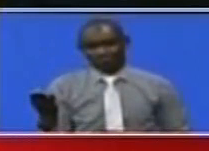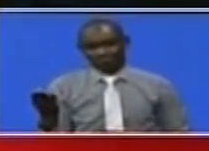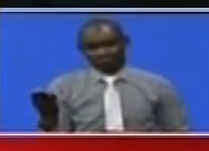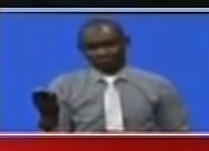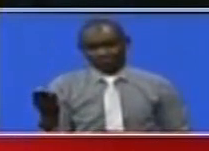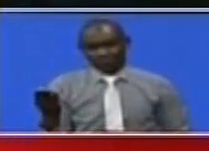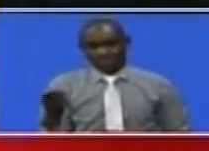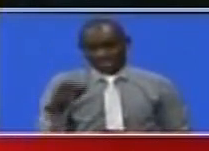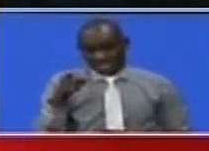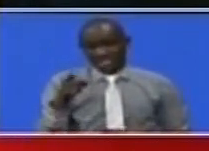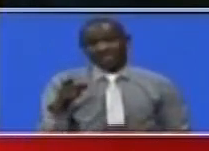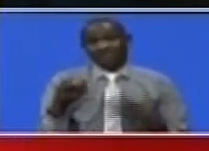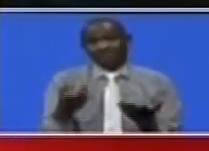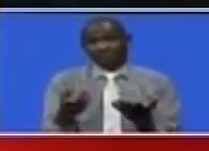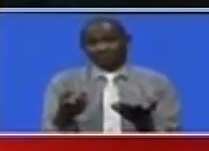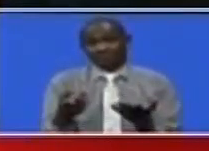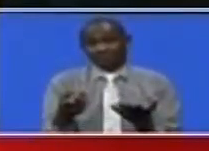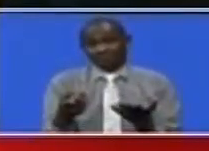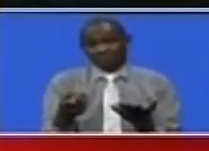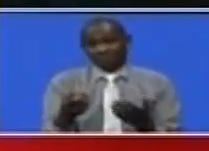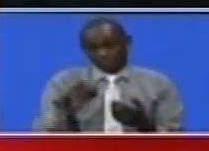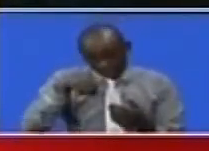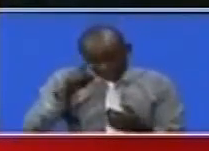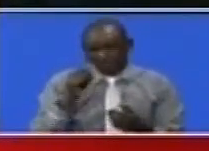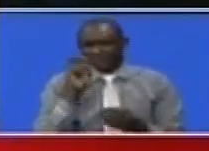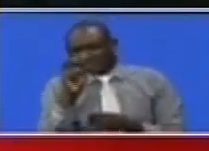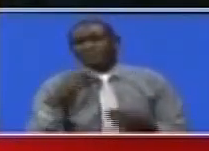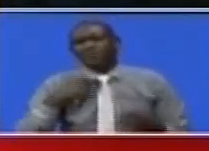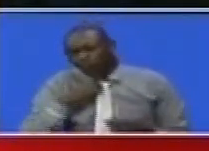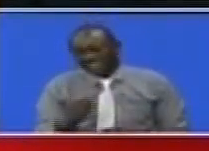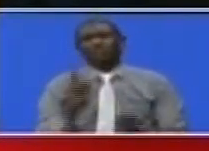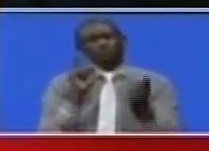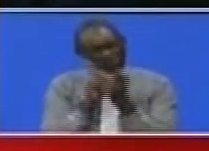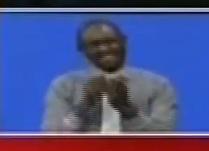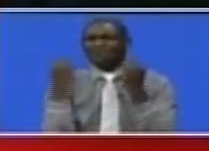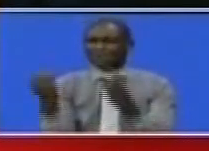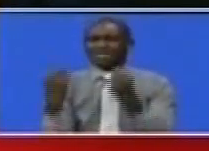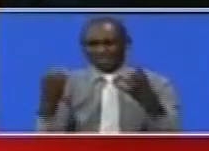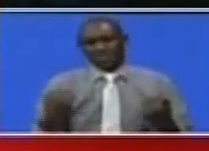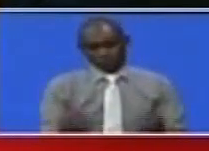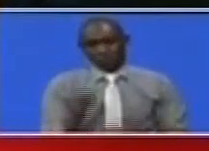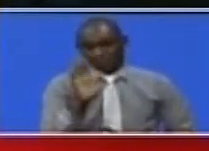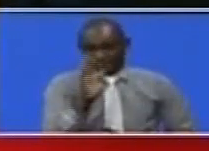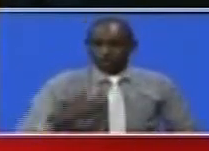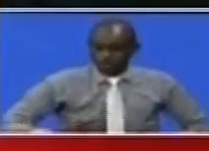these days, I look forward to meeting many of them,